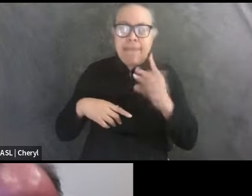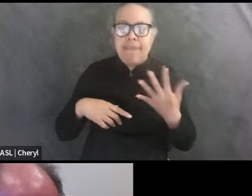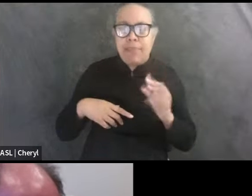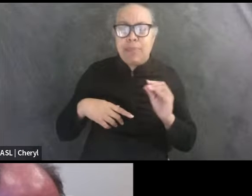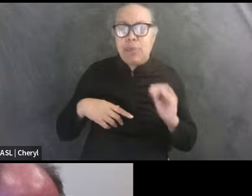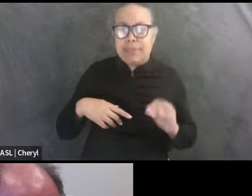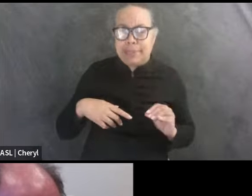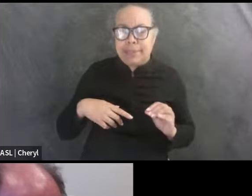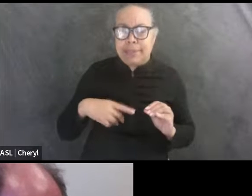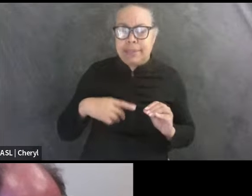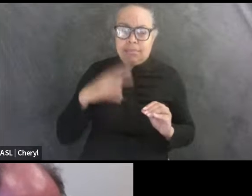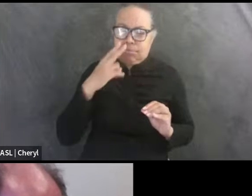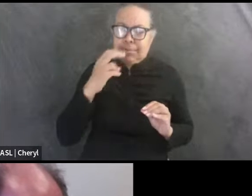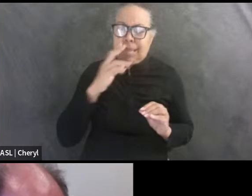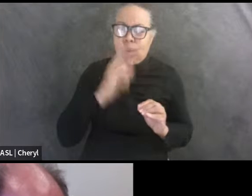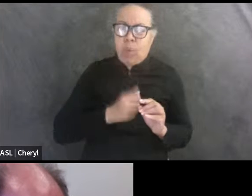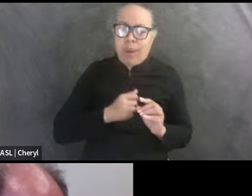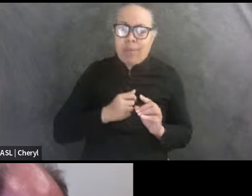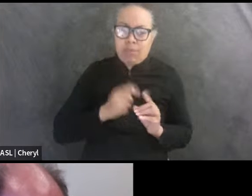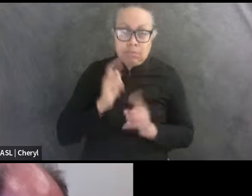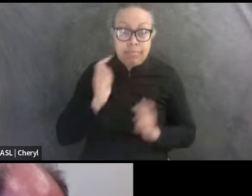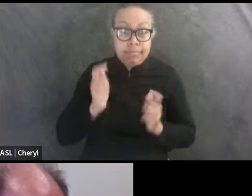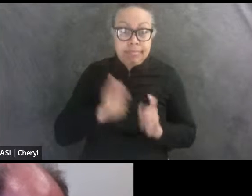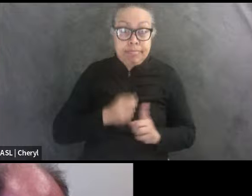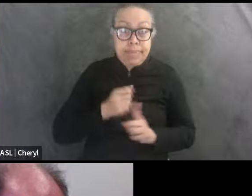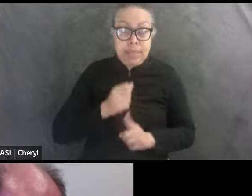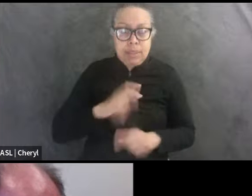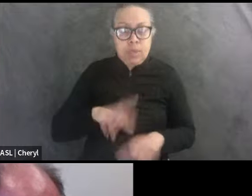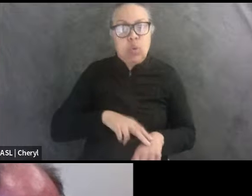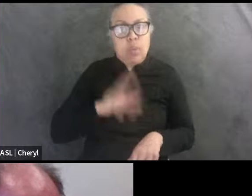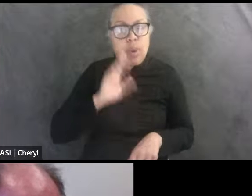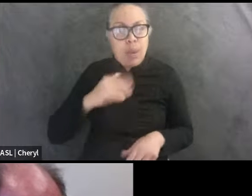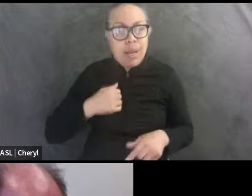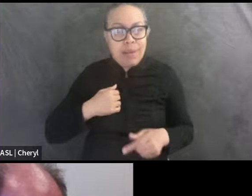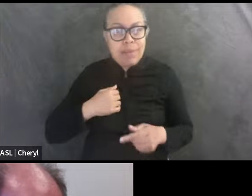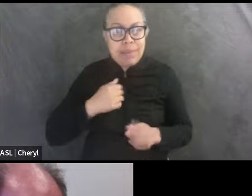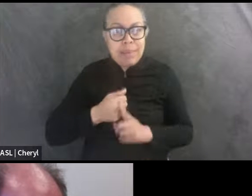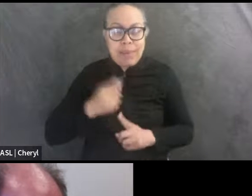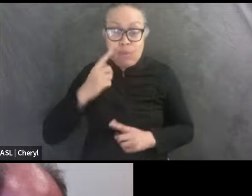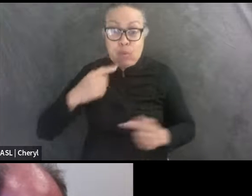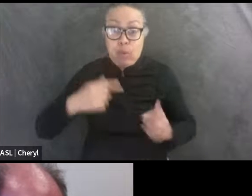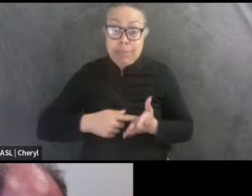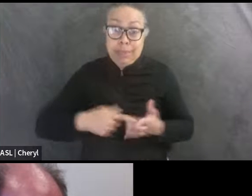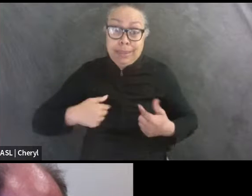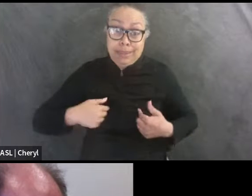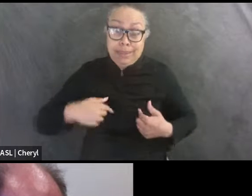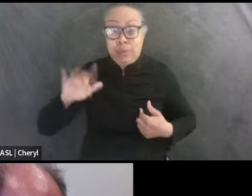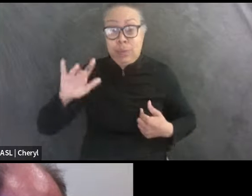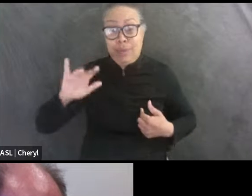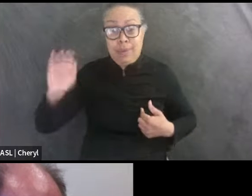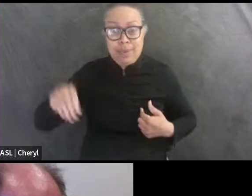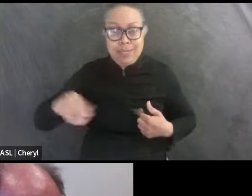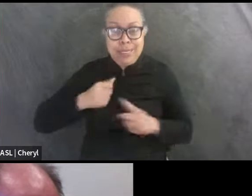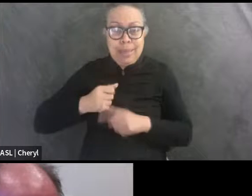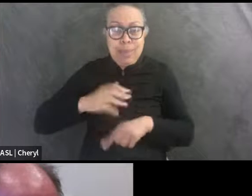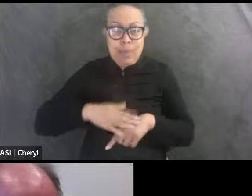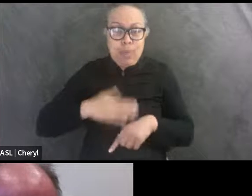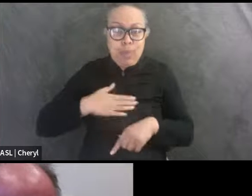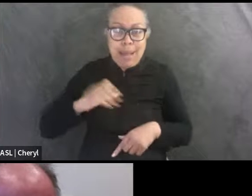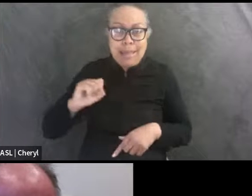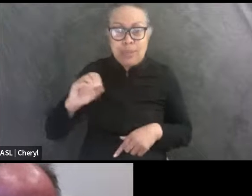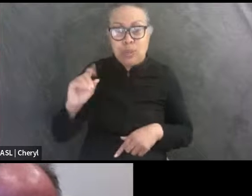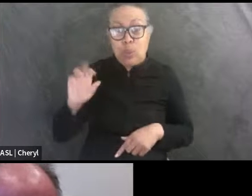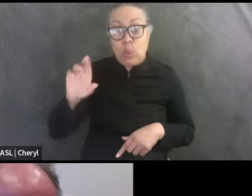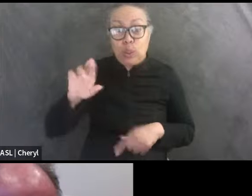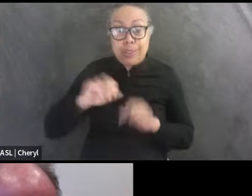there's going to be a significant impact, because normally when people have an impact, like I've got about a 25% impact on my solar system, but it's because someone went up